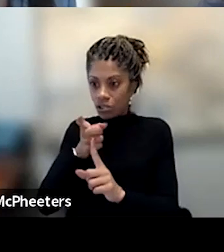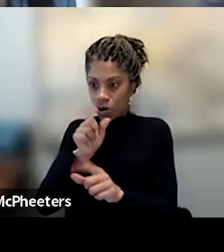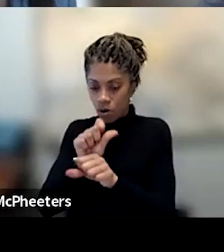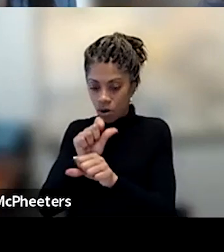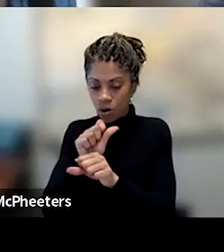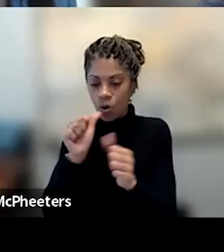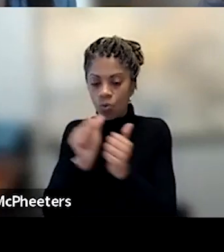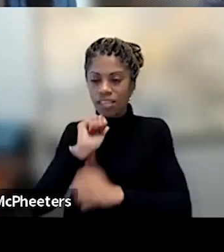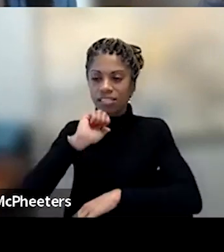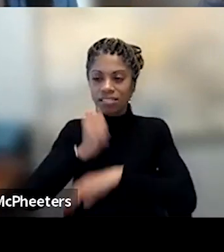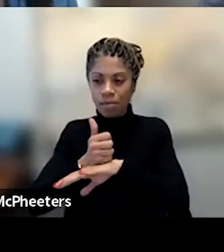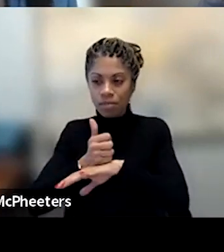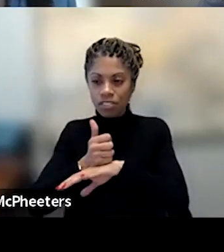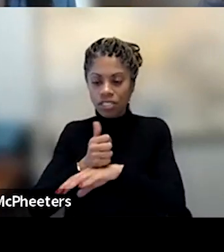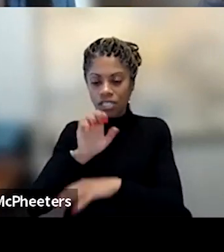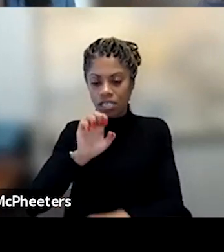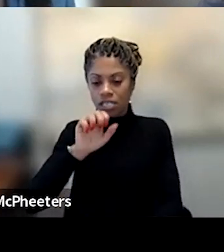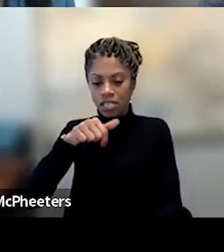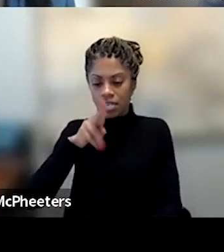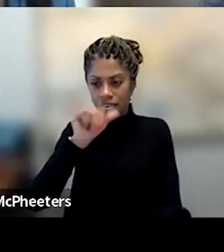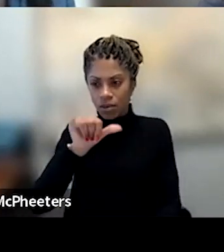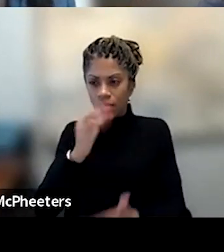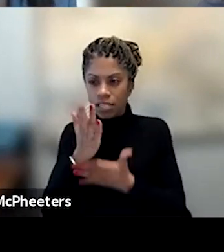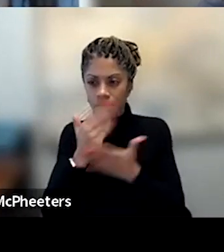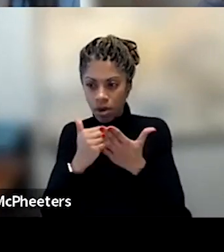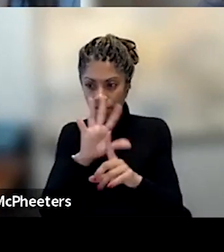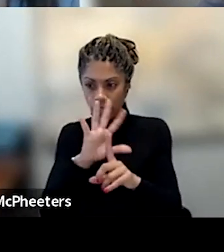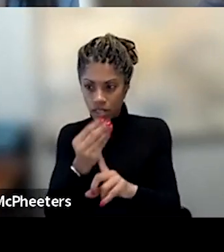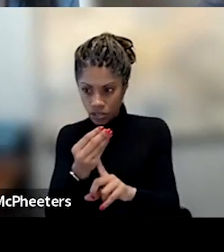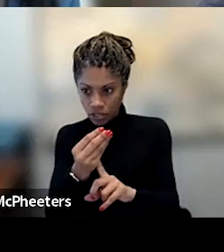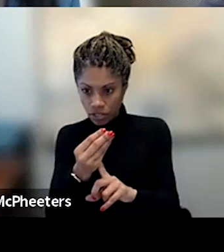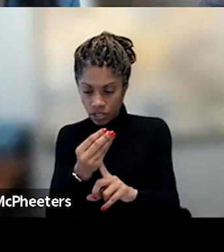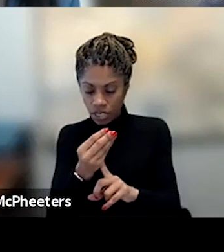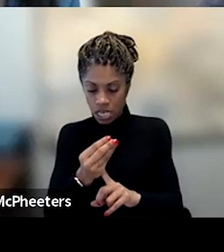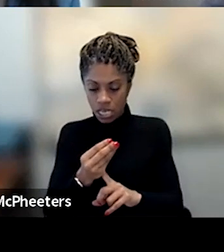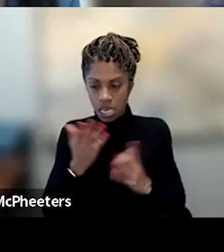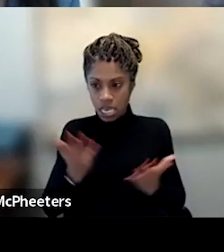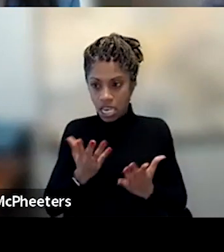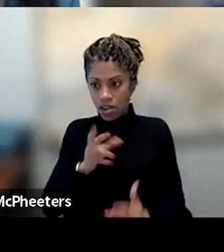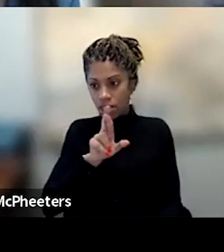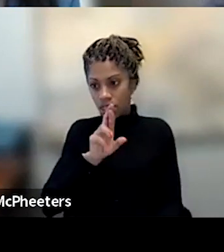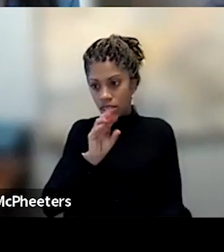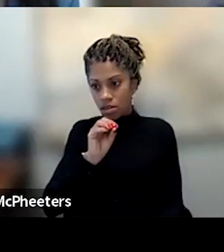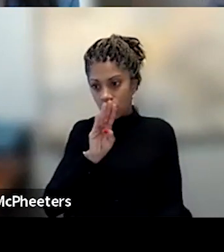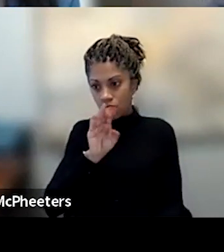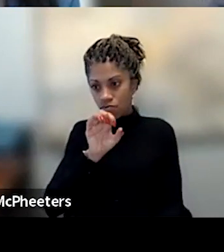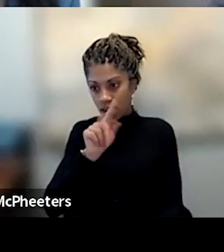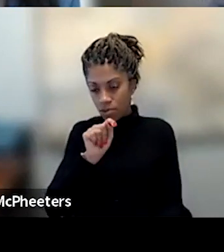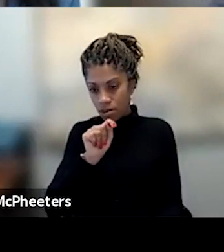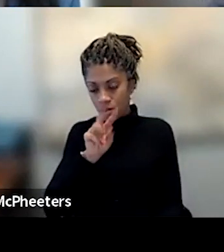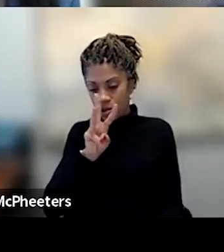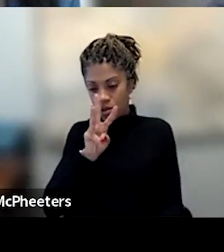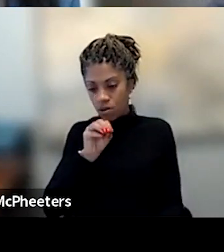establish equity as part of our culture in the Robert Wood Johnson Foundation. This has included